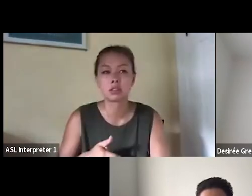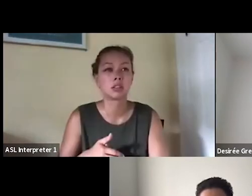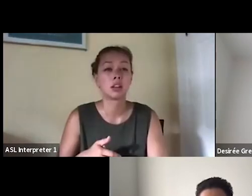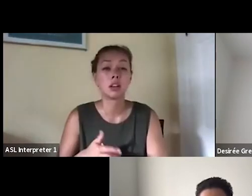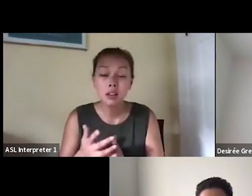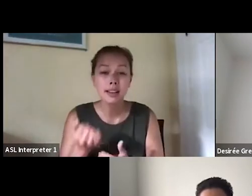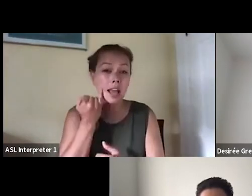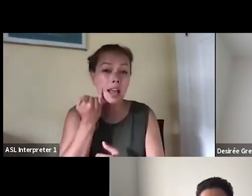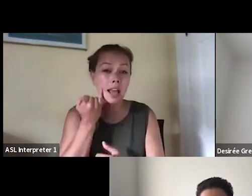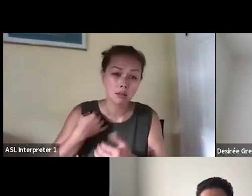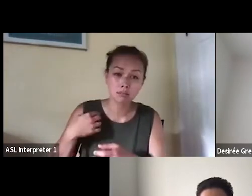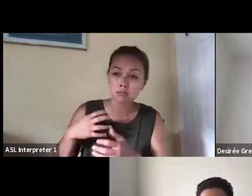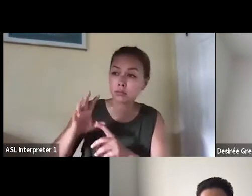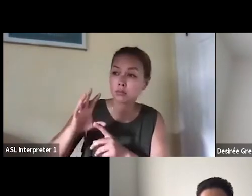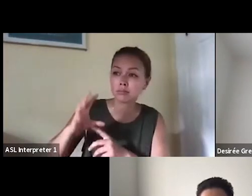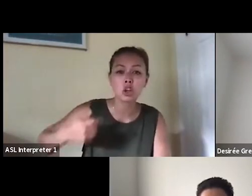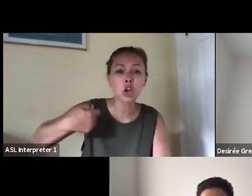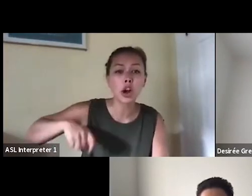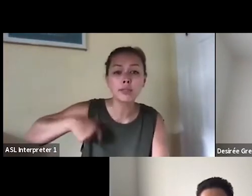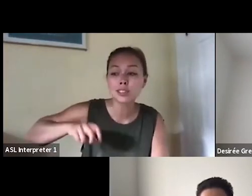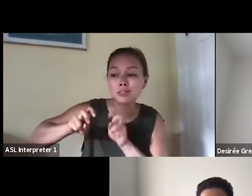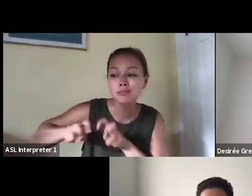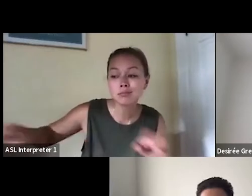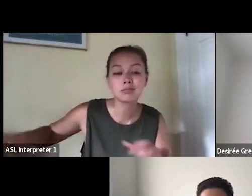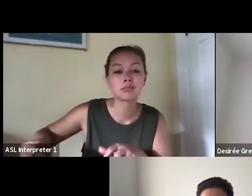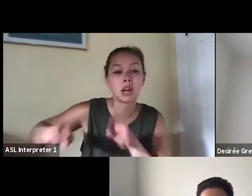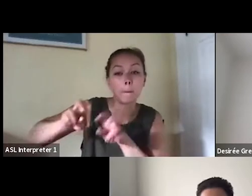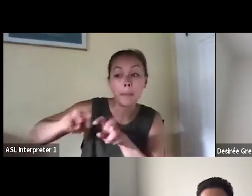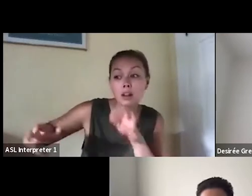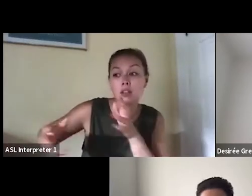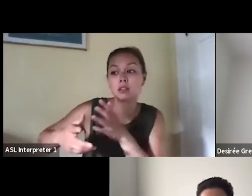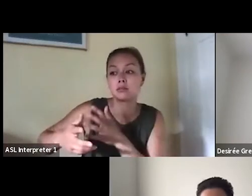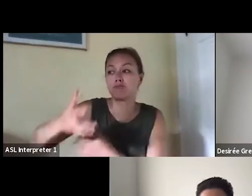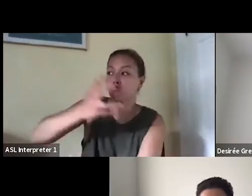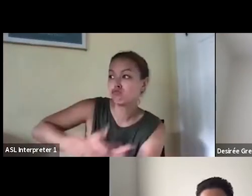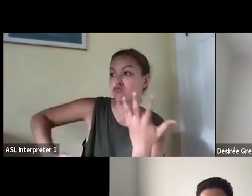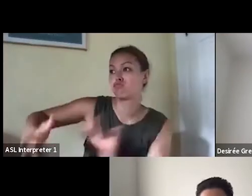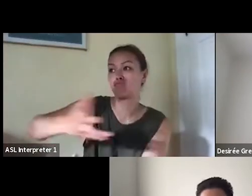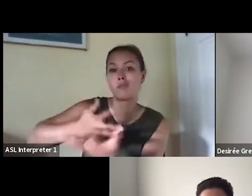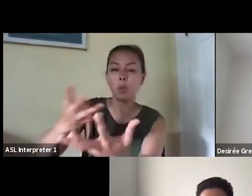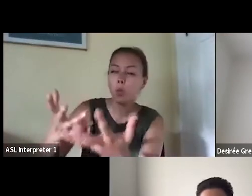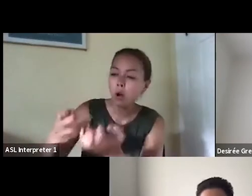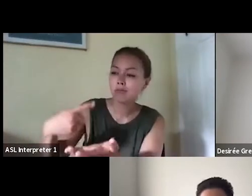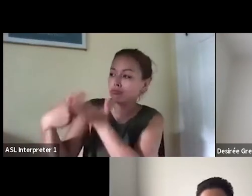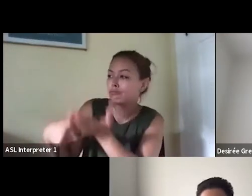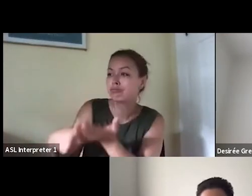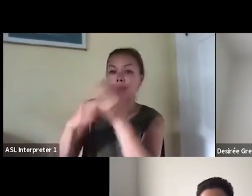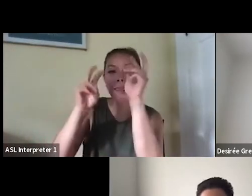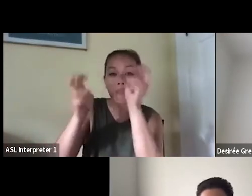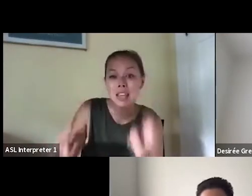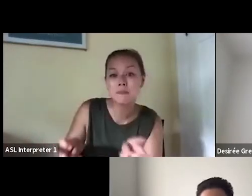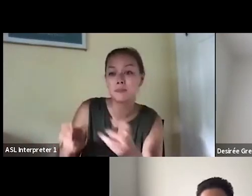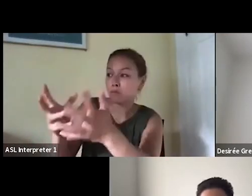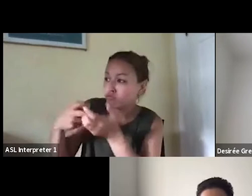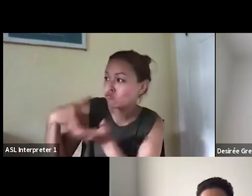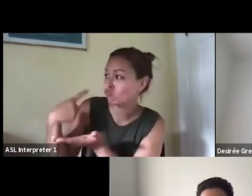your peers, you want to discuss themes and topics, you want to discuss content, and it just gets